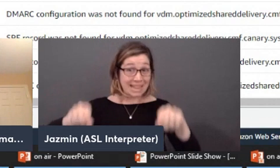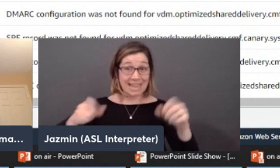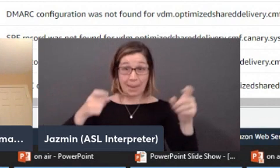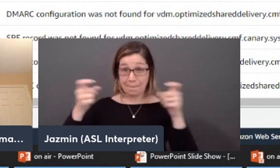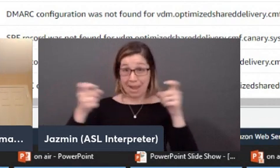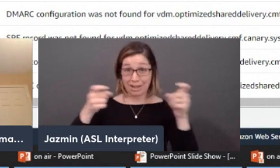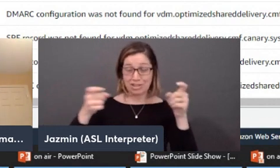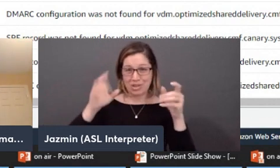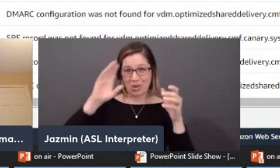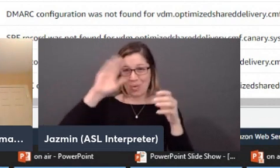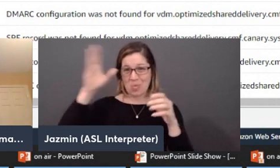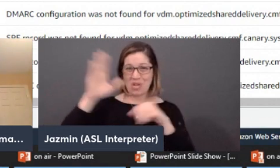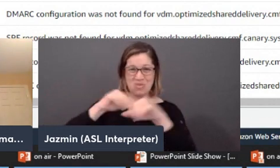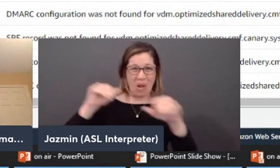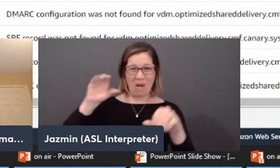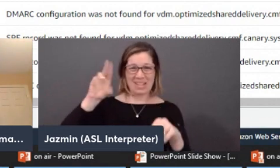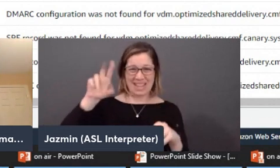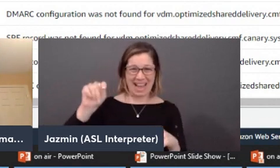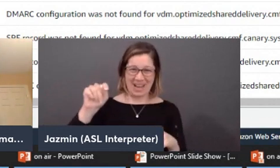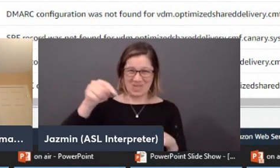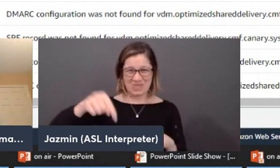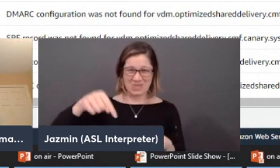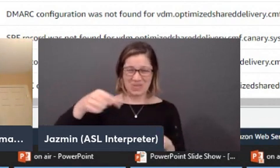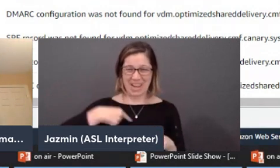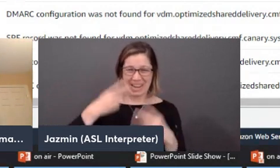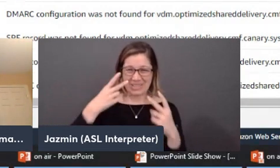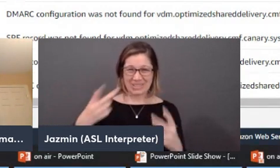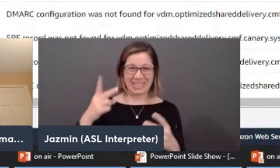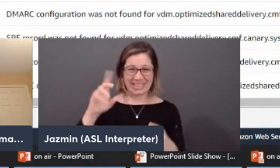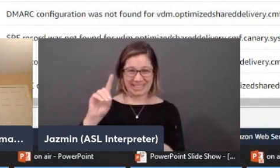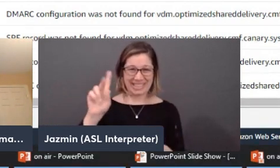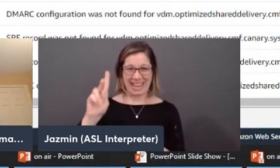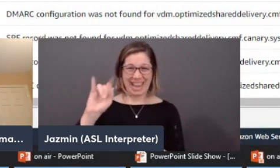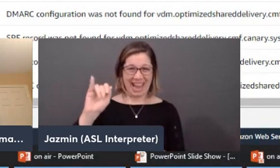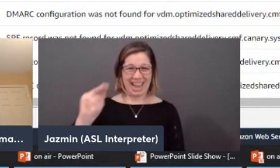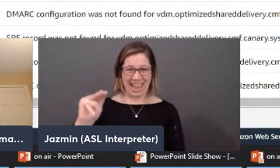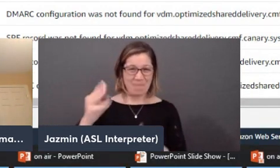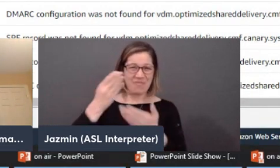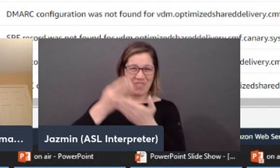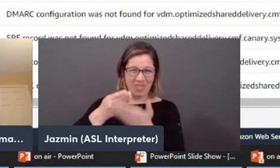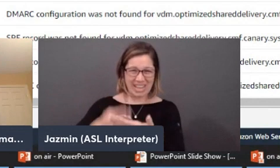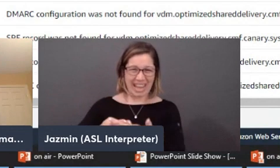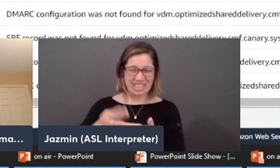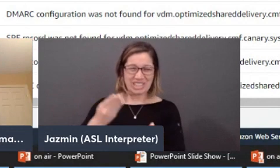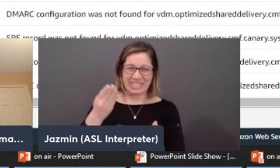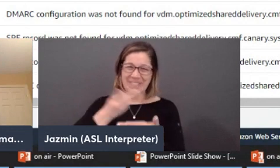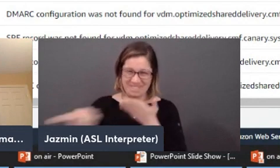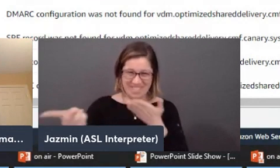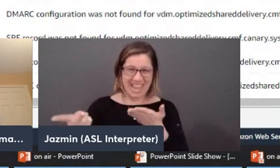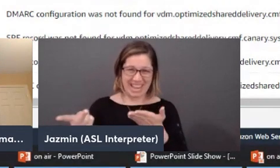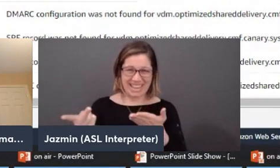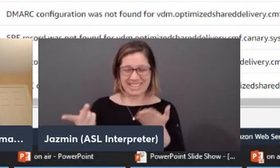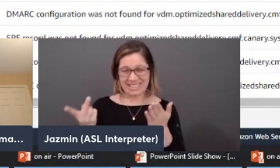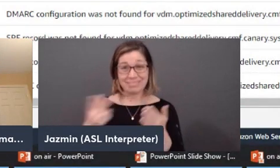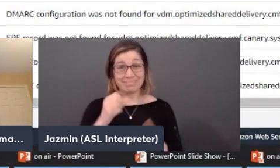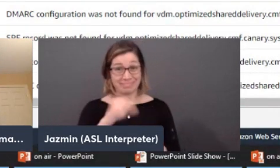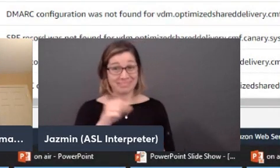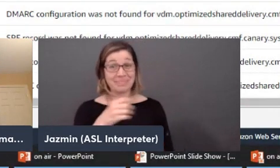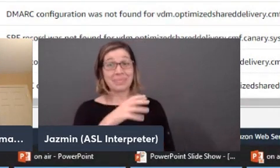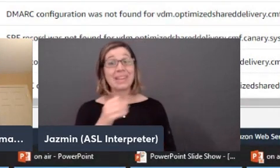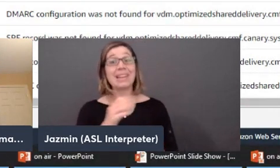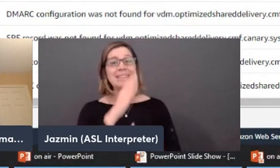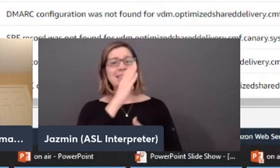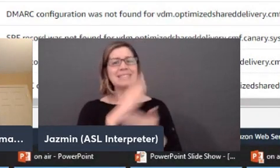to call that out. Like I saw some of these, like DKIM verification has failed, right? And there's some